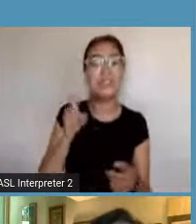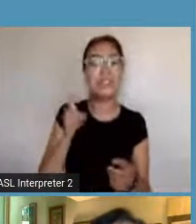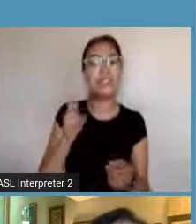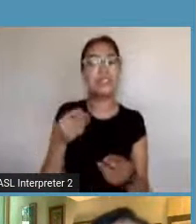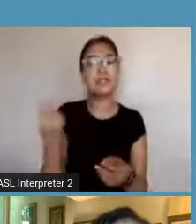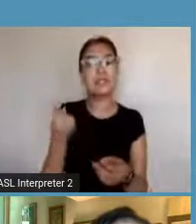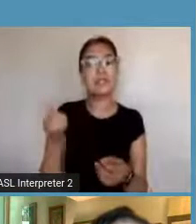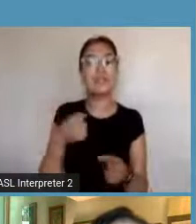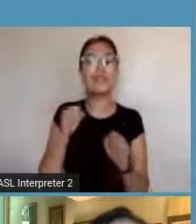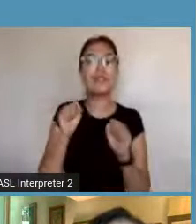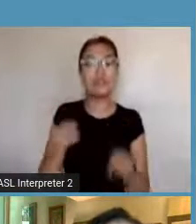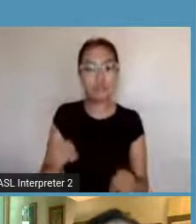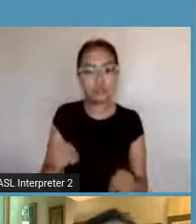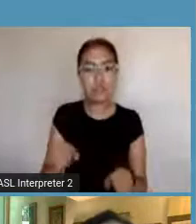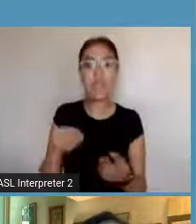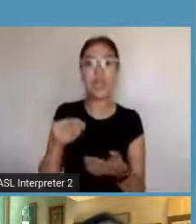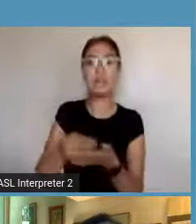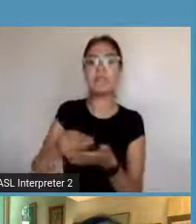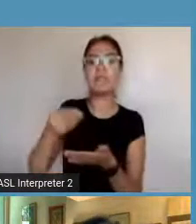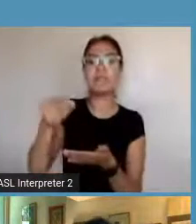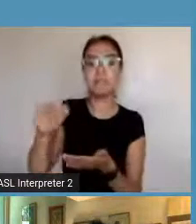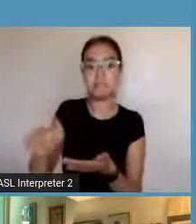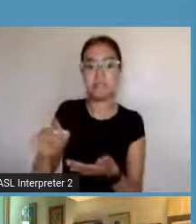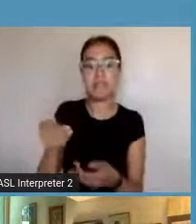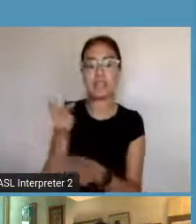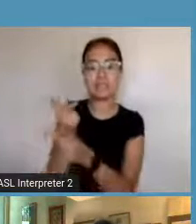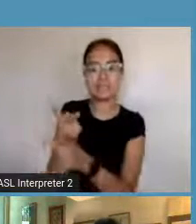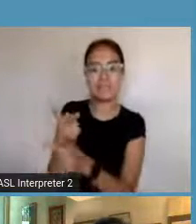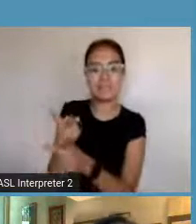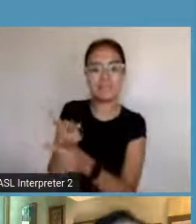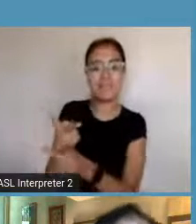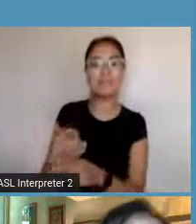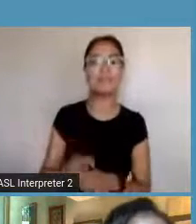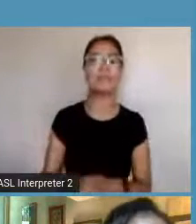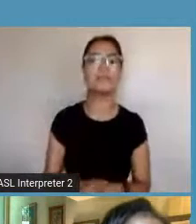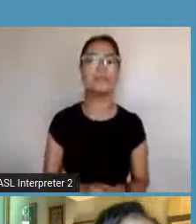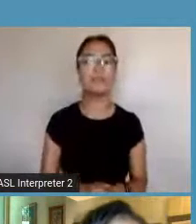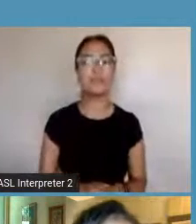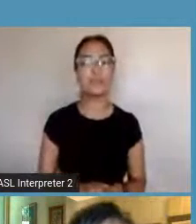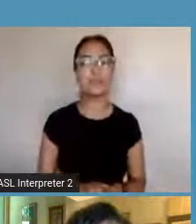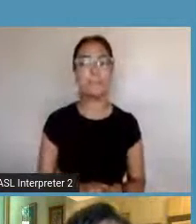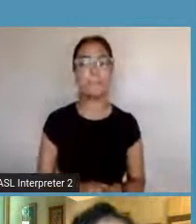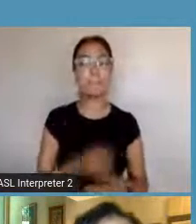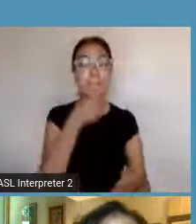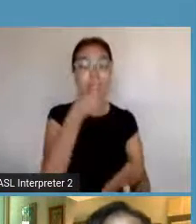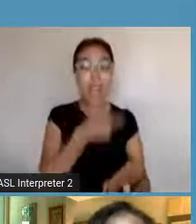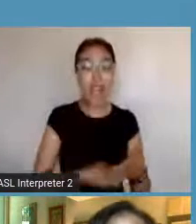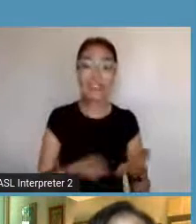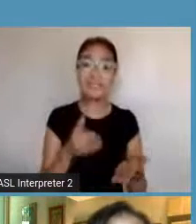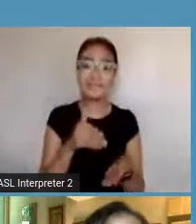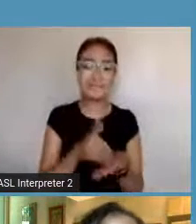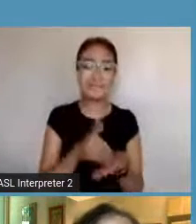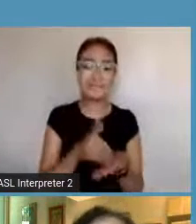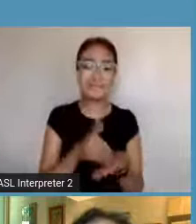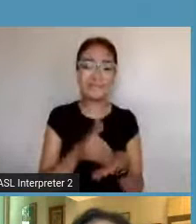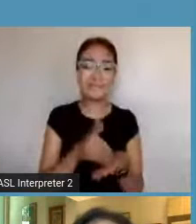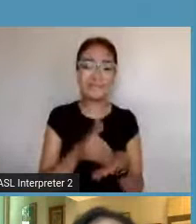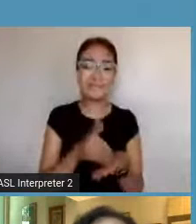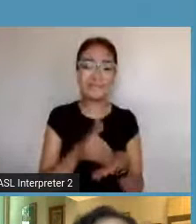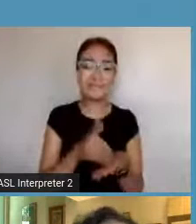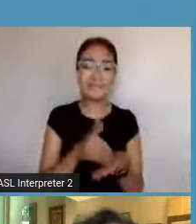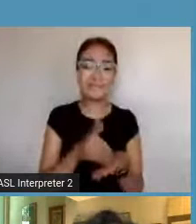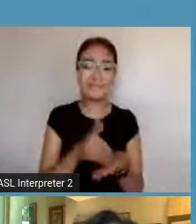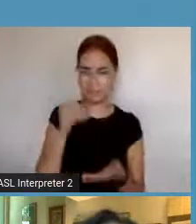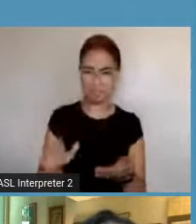able to maintain. So costs, again, it doesn't have to be expensive. You've got, you know, a choice